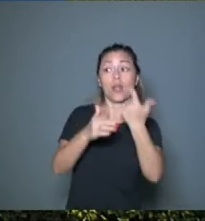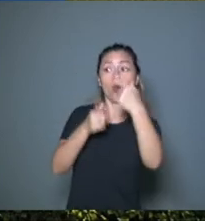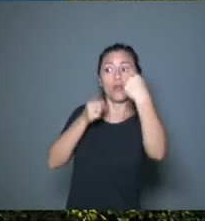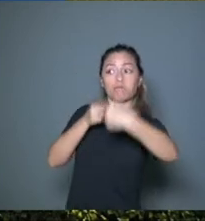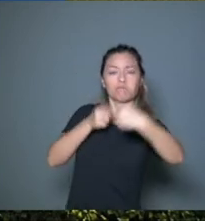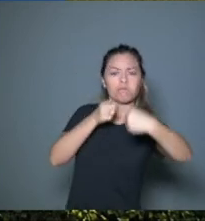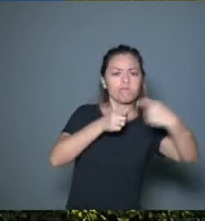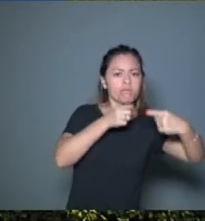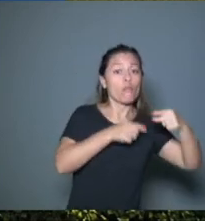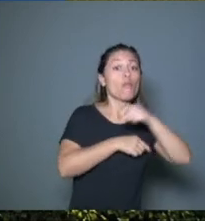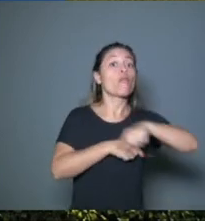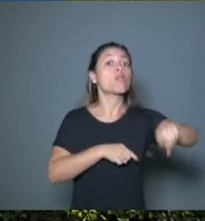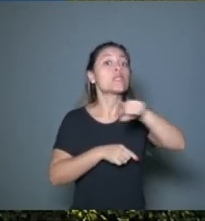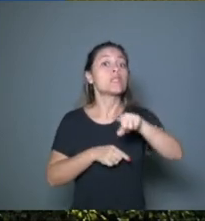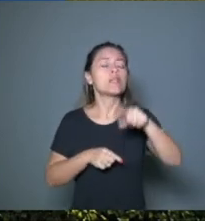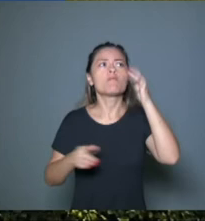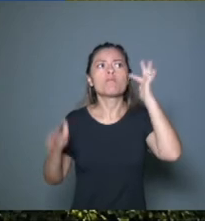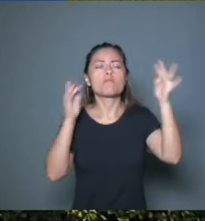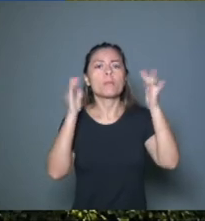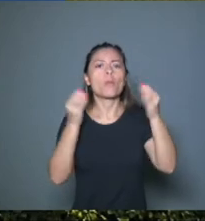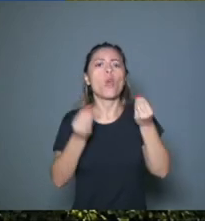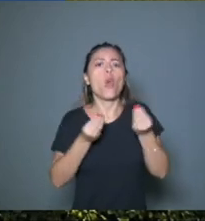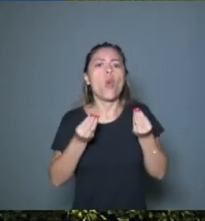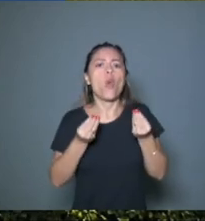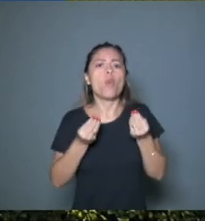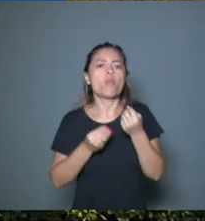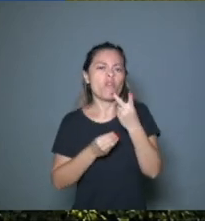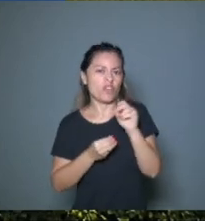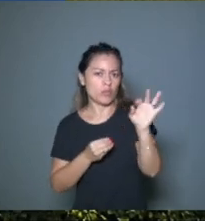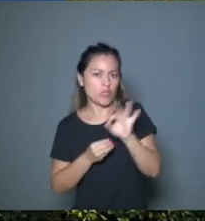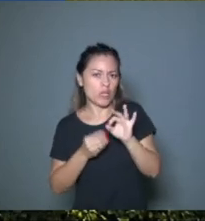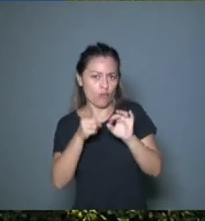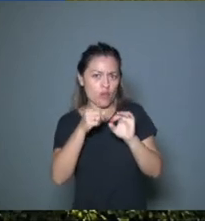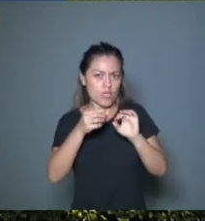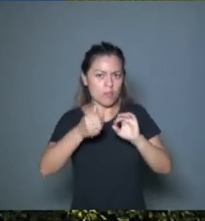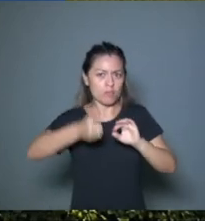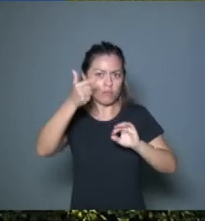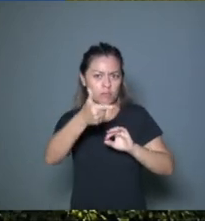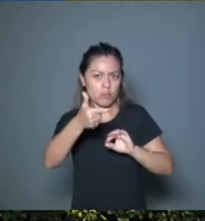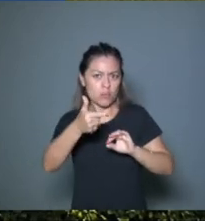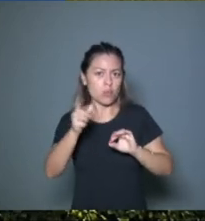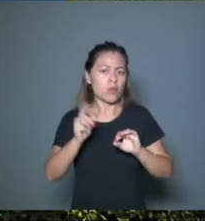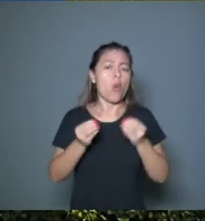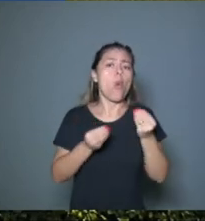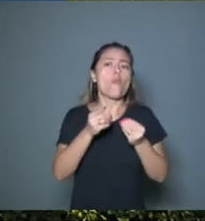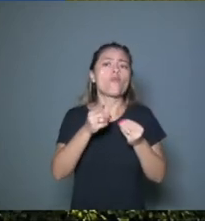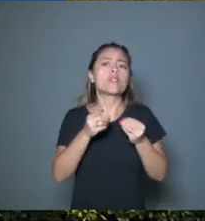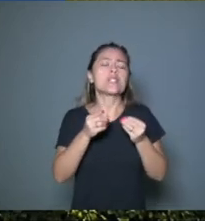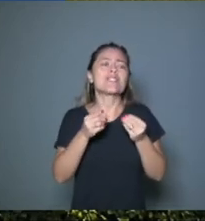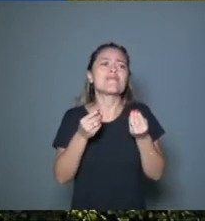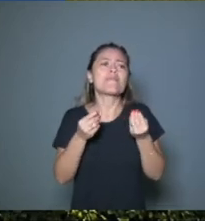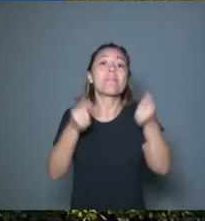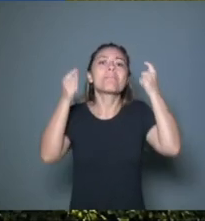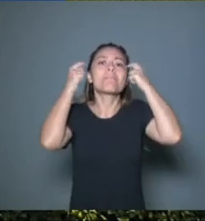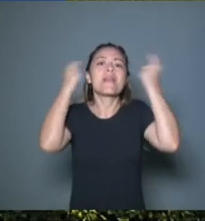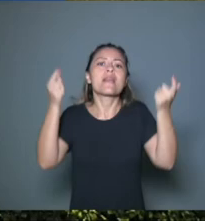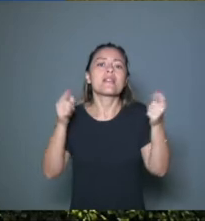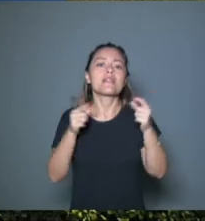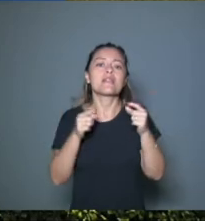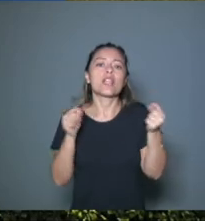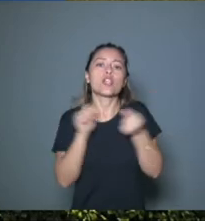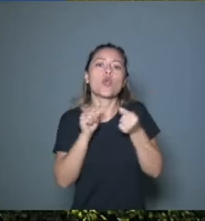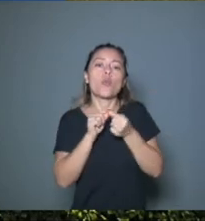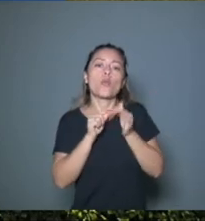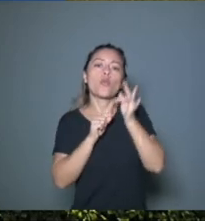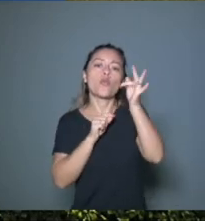And how do you see your competitors? I've heard 5 or 10%. Do you agree with that? And do you see that